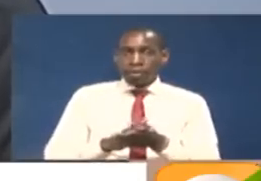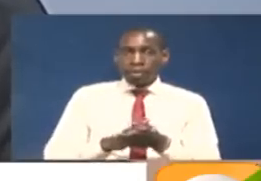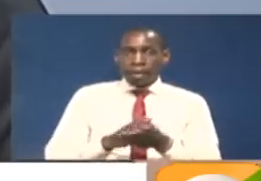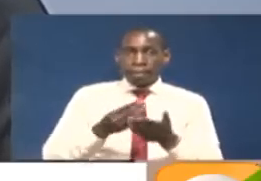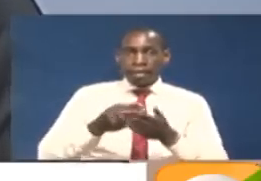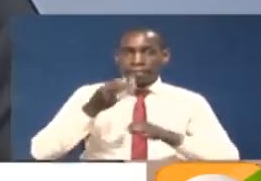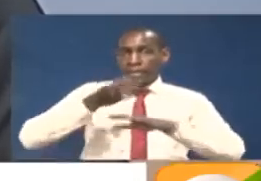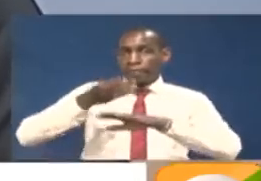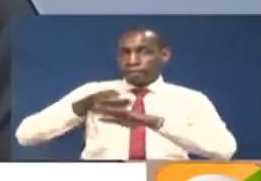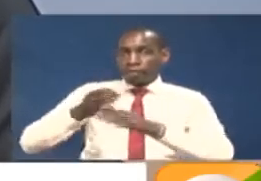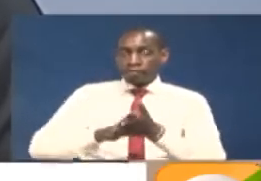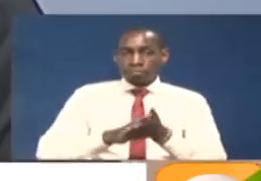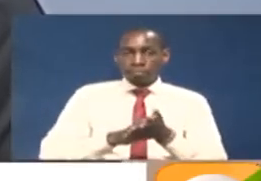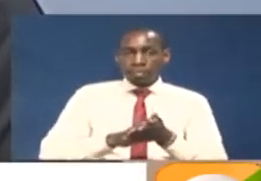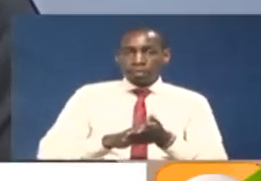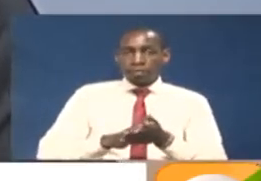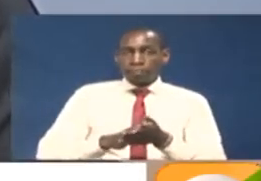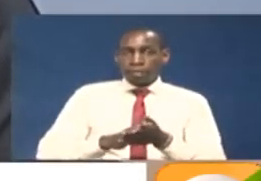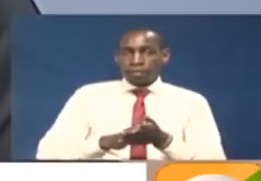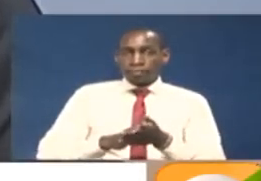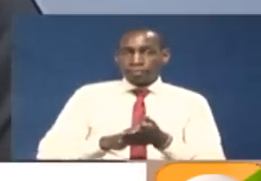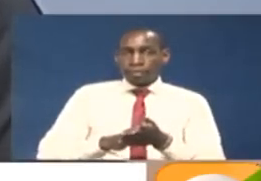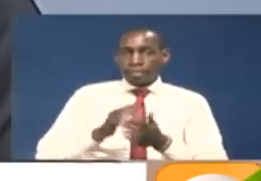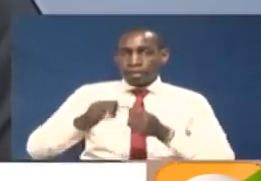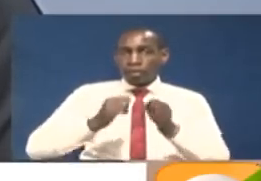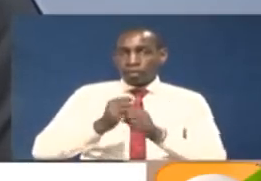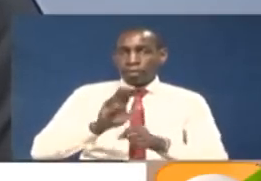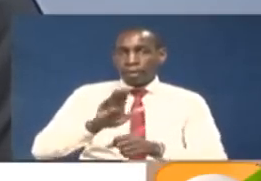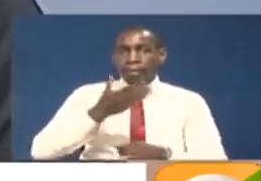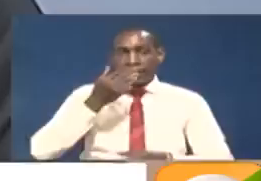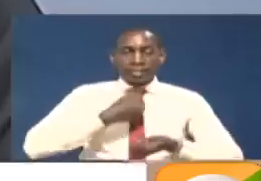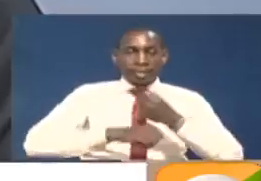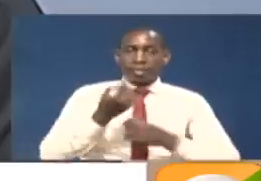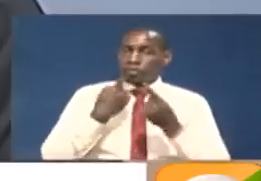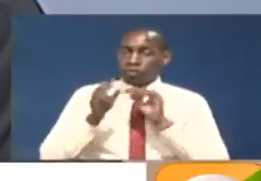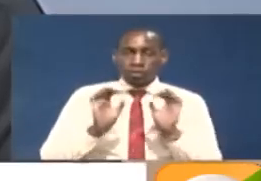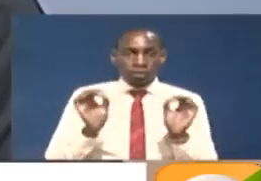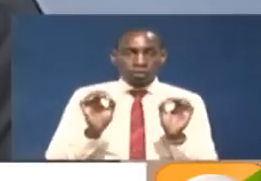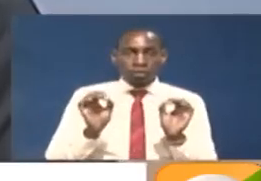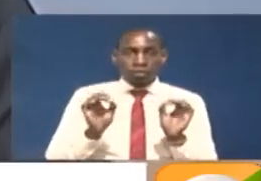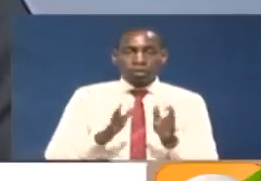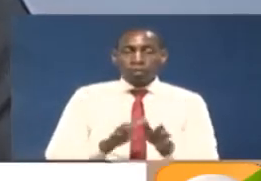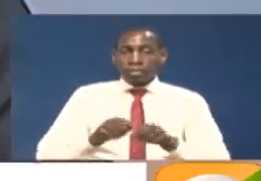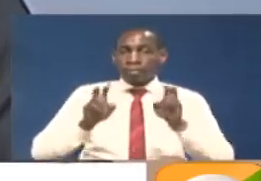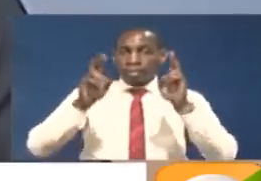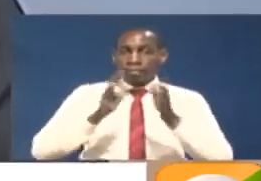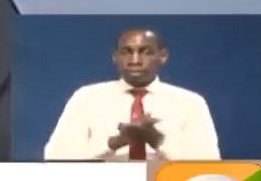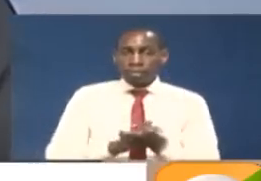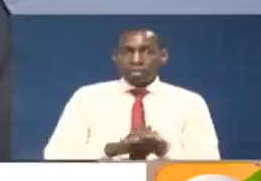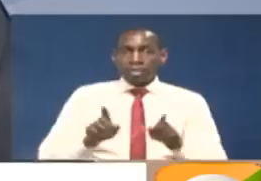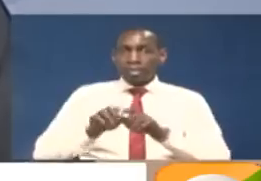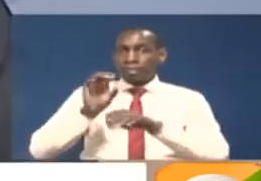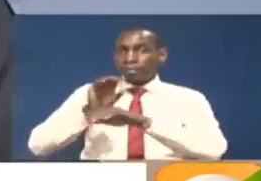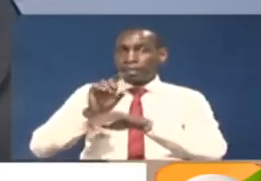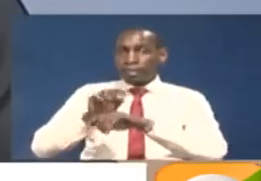wash-wash of money launderers at work, act, don't talk. On this one, it is also